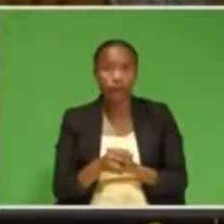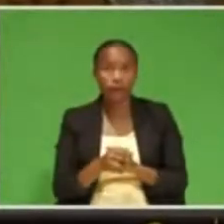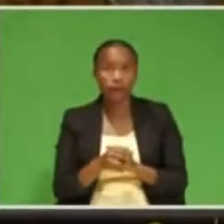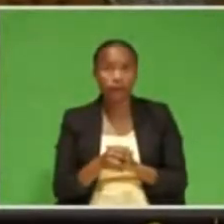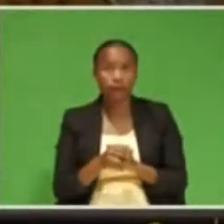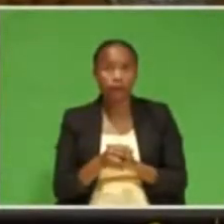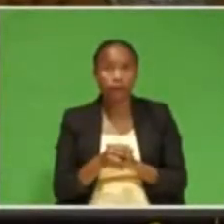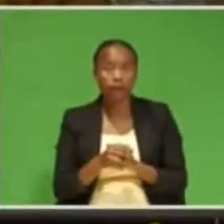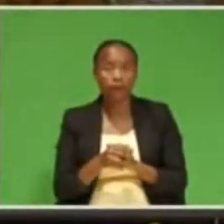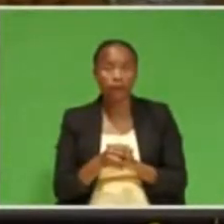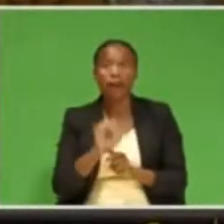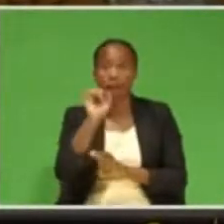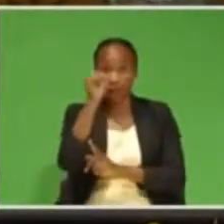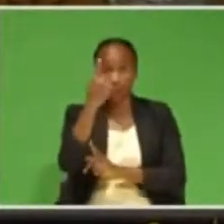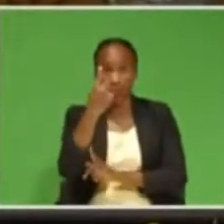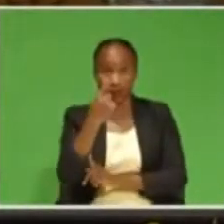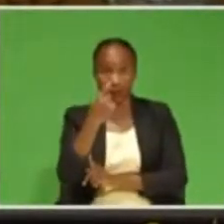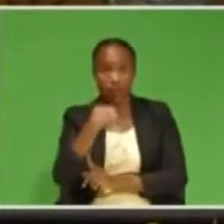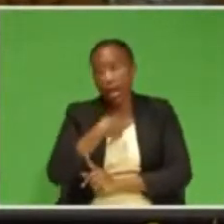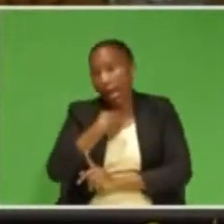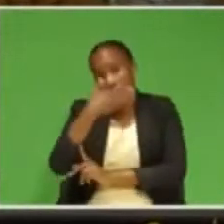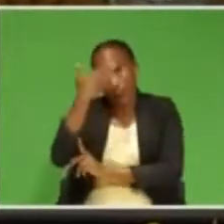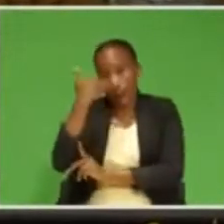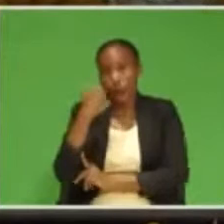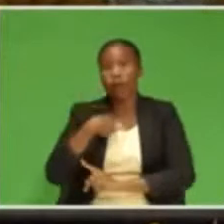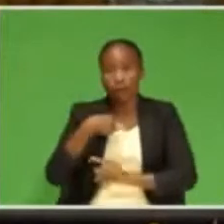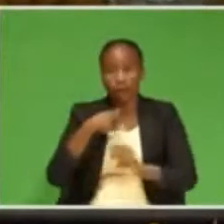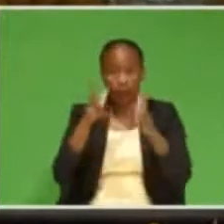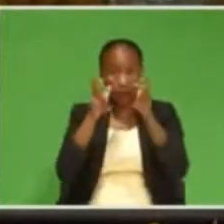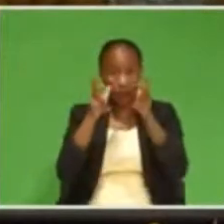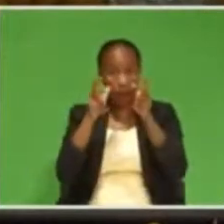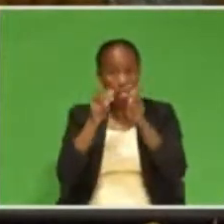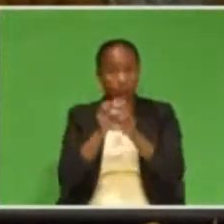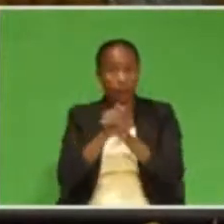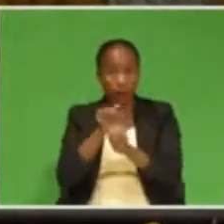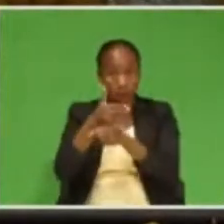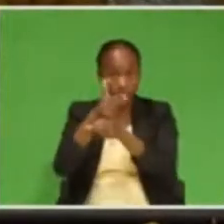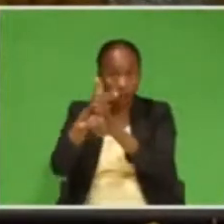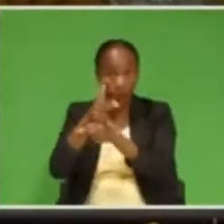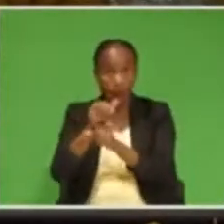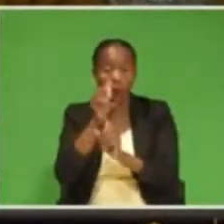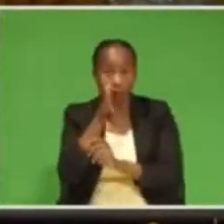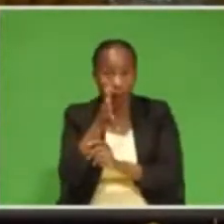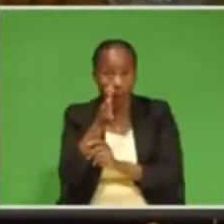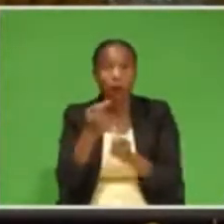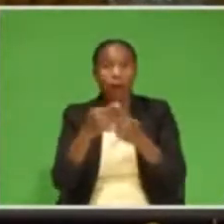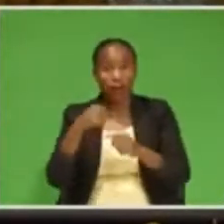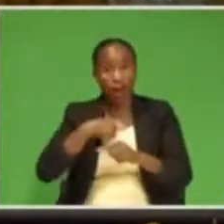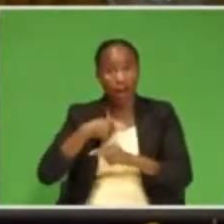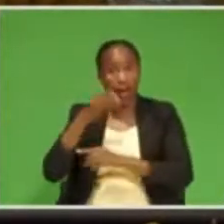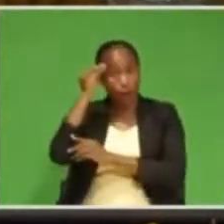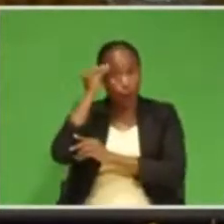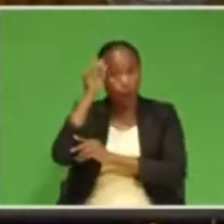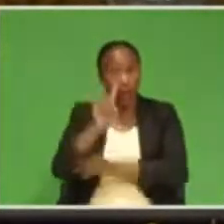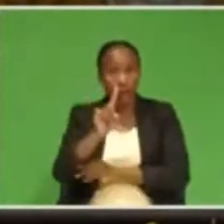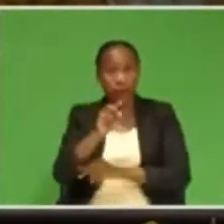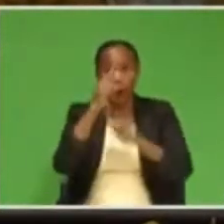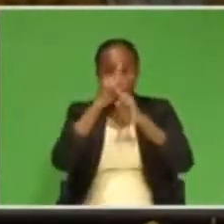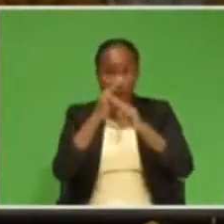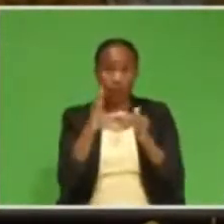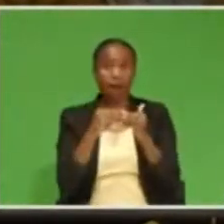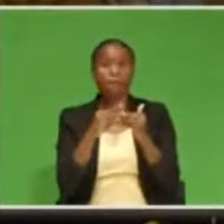I don't know. I will have to watch the footage. But what I do know is that the honorable